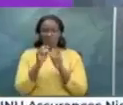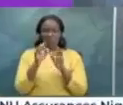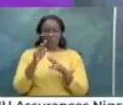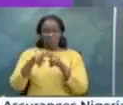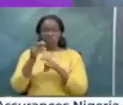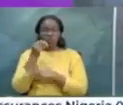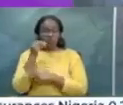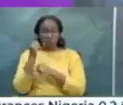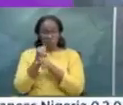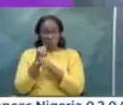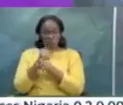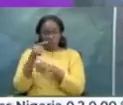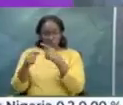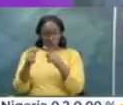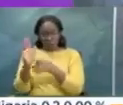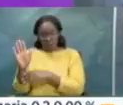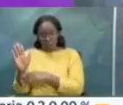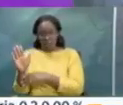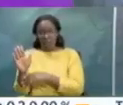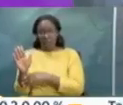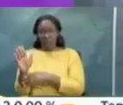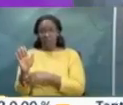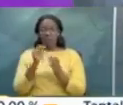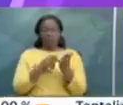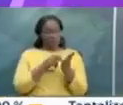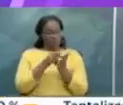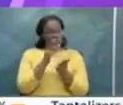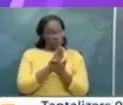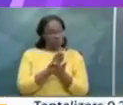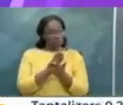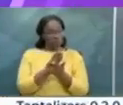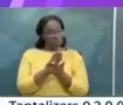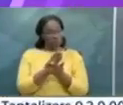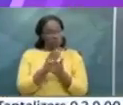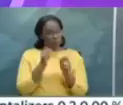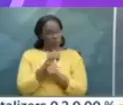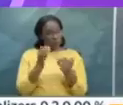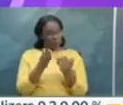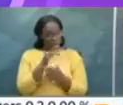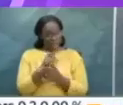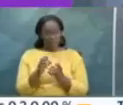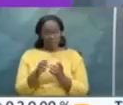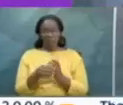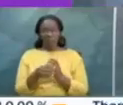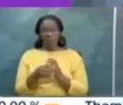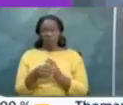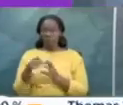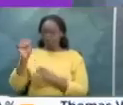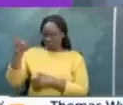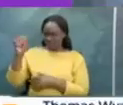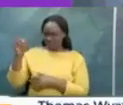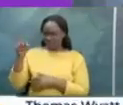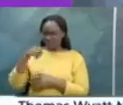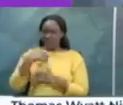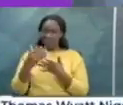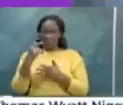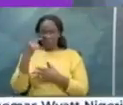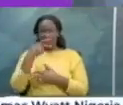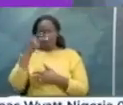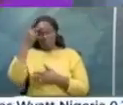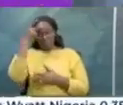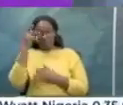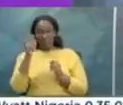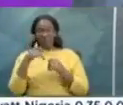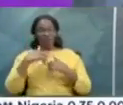you're working from home possibly. So you're actually honest, you can't stand it. You know, I think that parents would be a bit overwhelmed to have